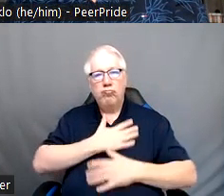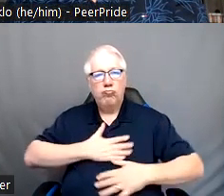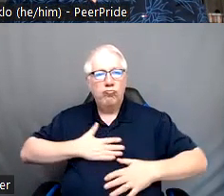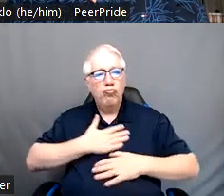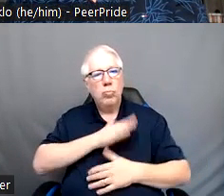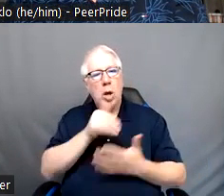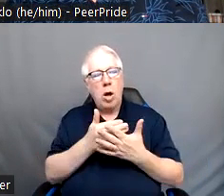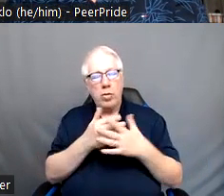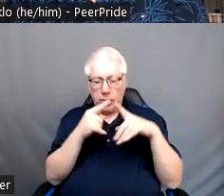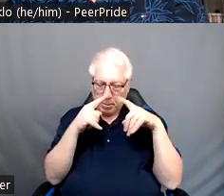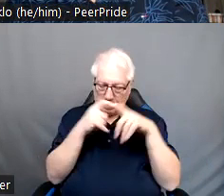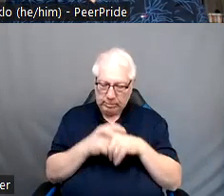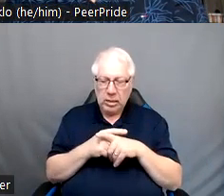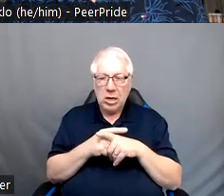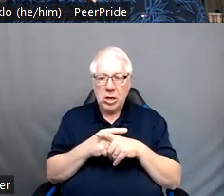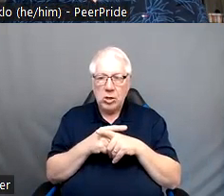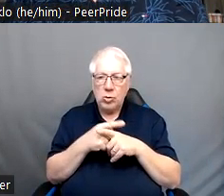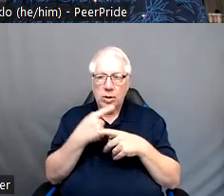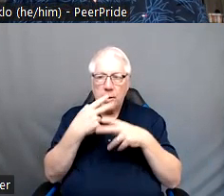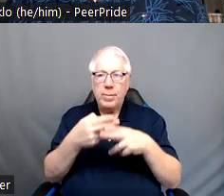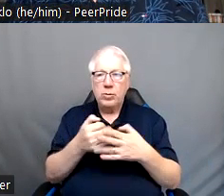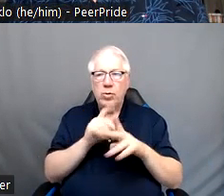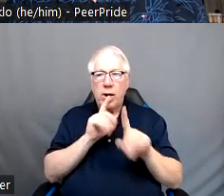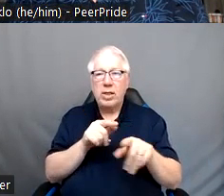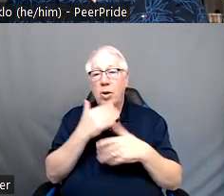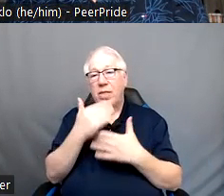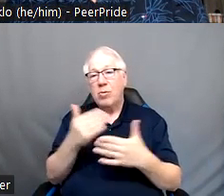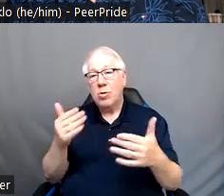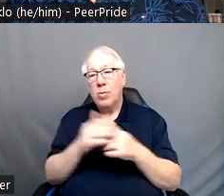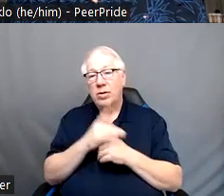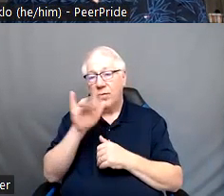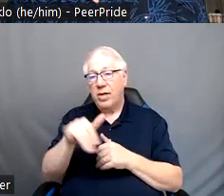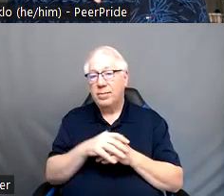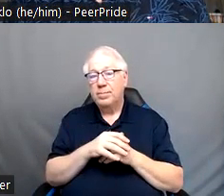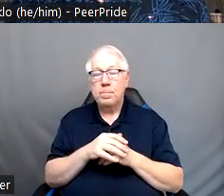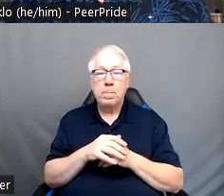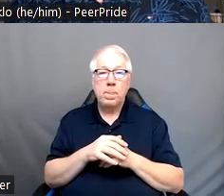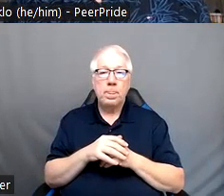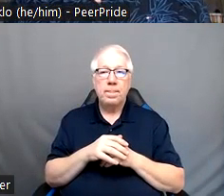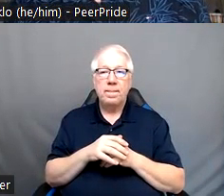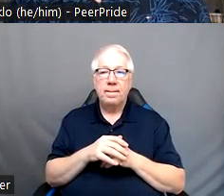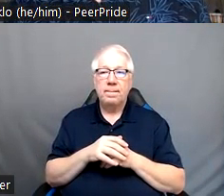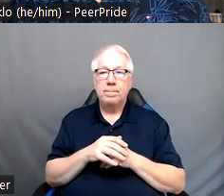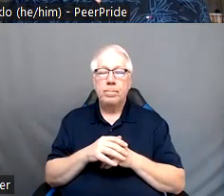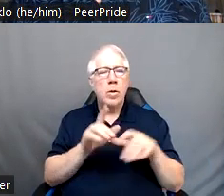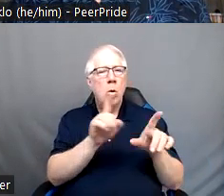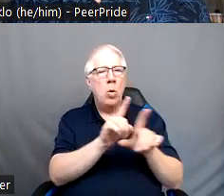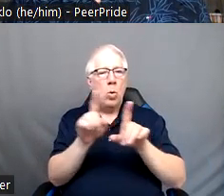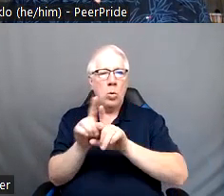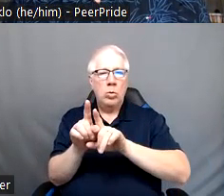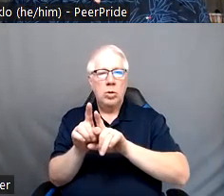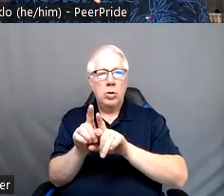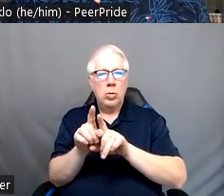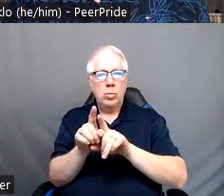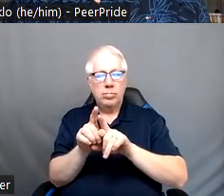little complexities that you teased out in your answer. So thank you so much for that one. I also, under